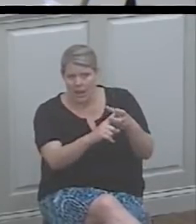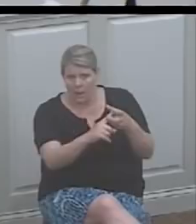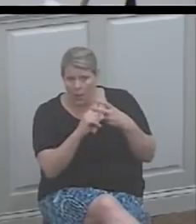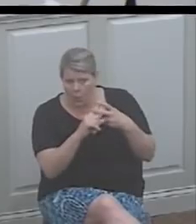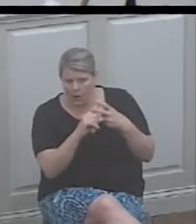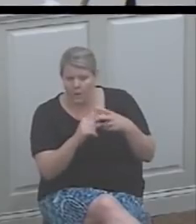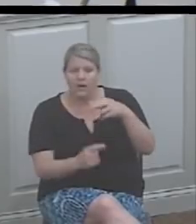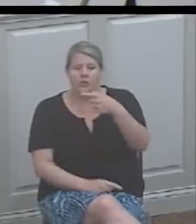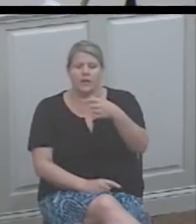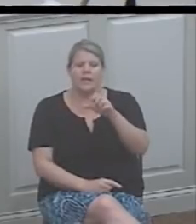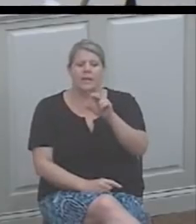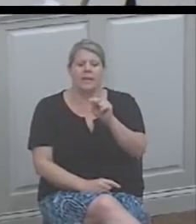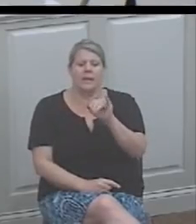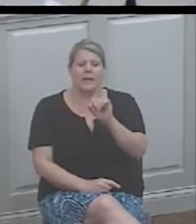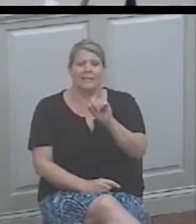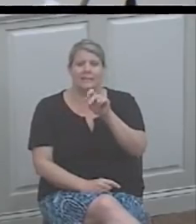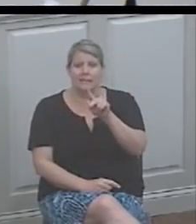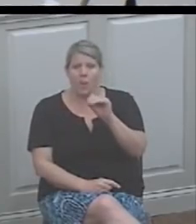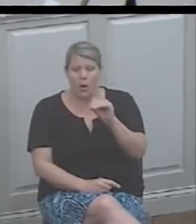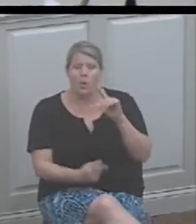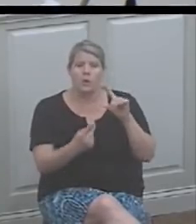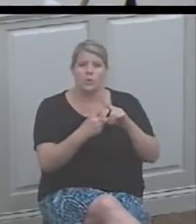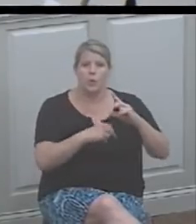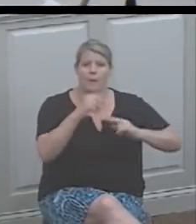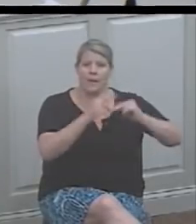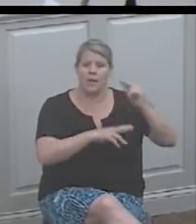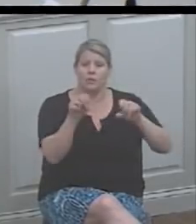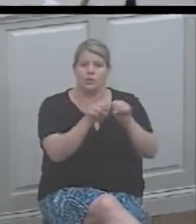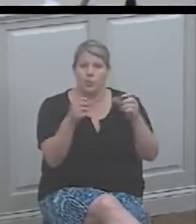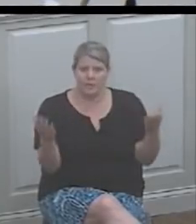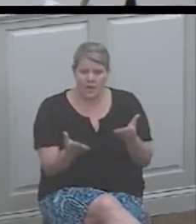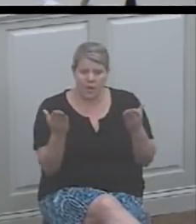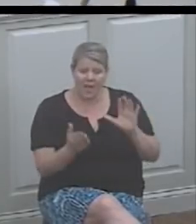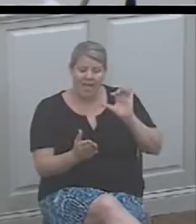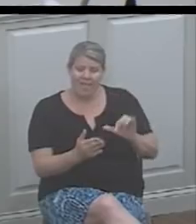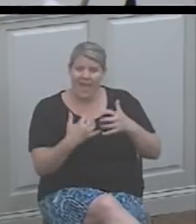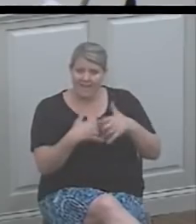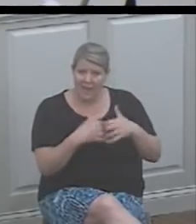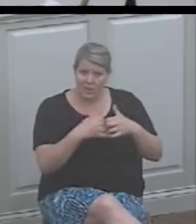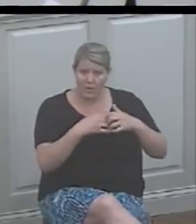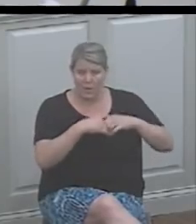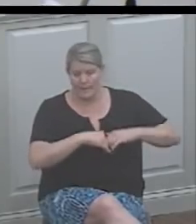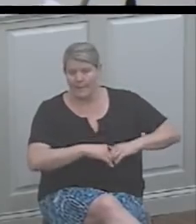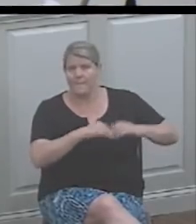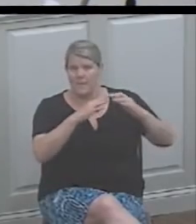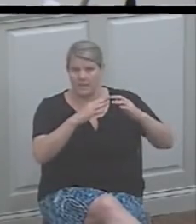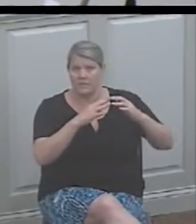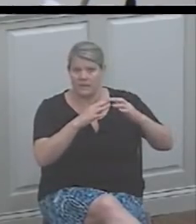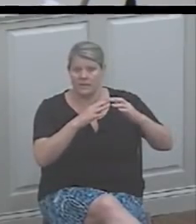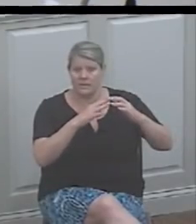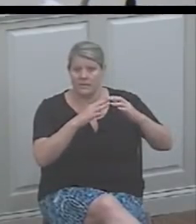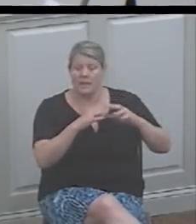shoes here, and that factory was built on land that was owned by the city and leased